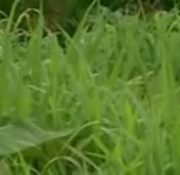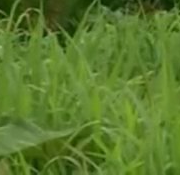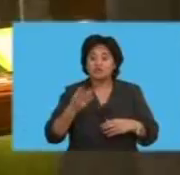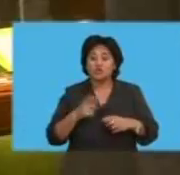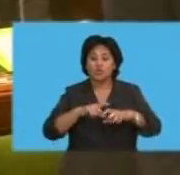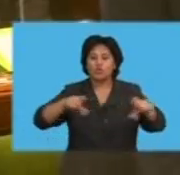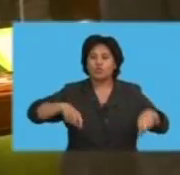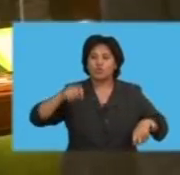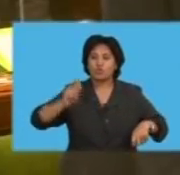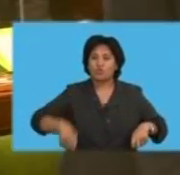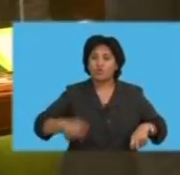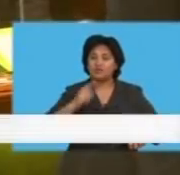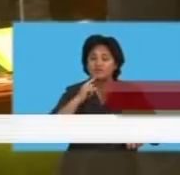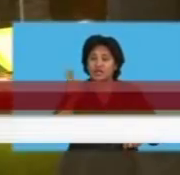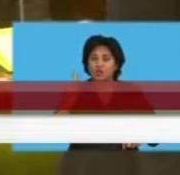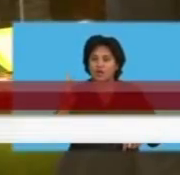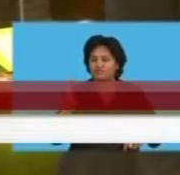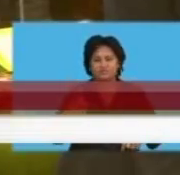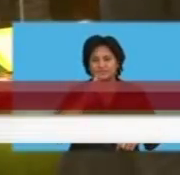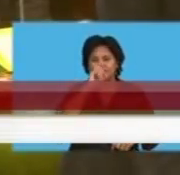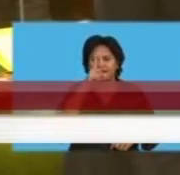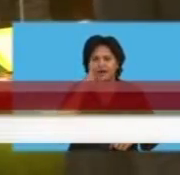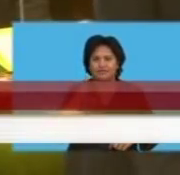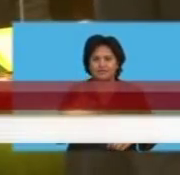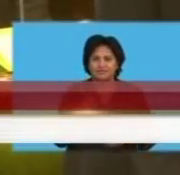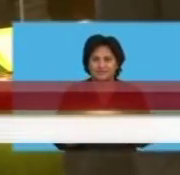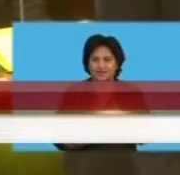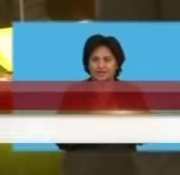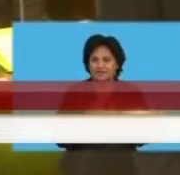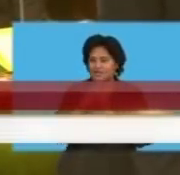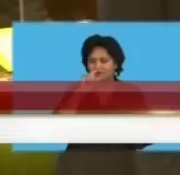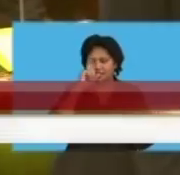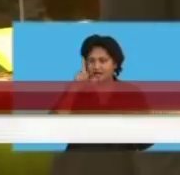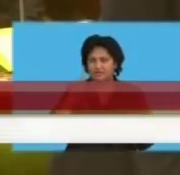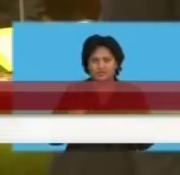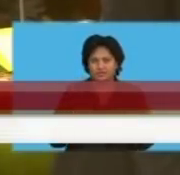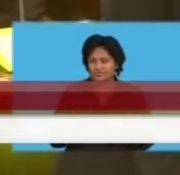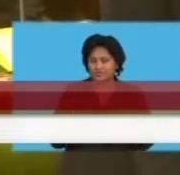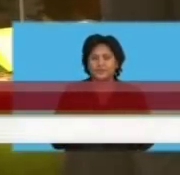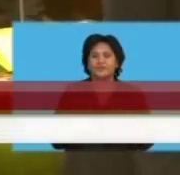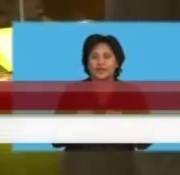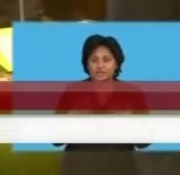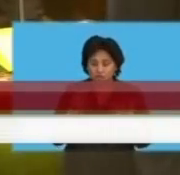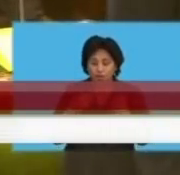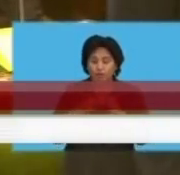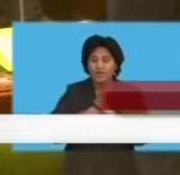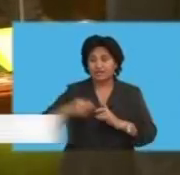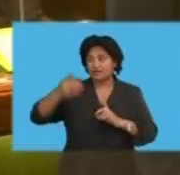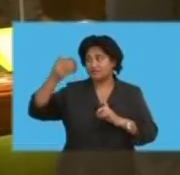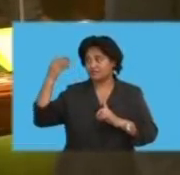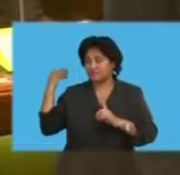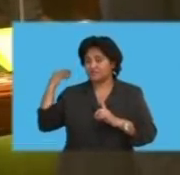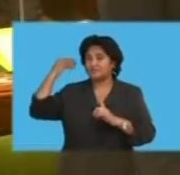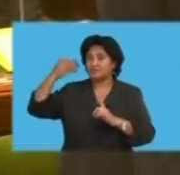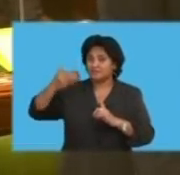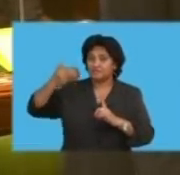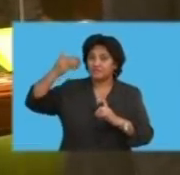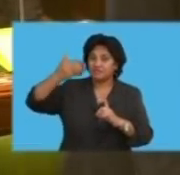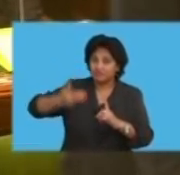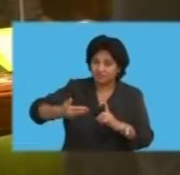this. All subsequent constitutions, including the 1970 constitution, the 1990 constitution,